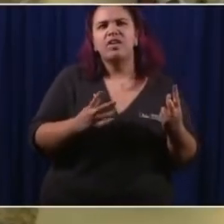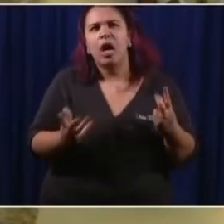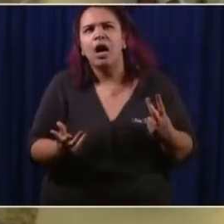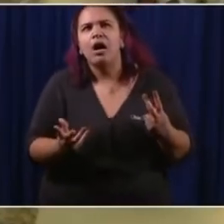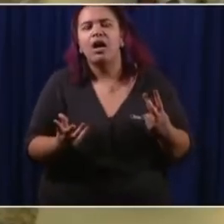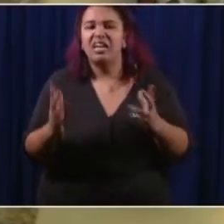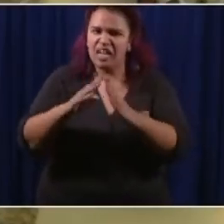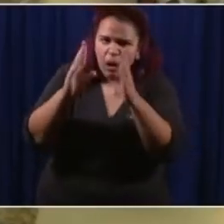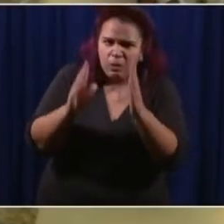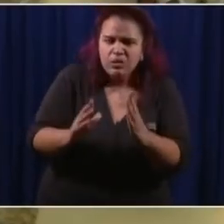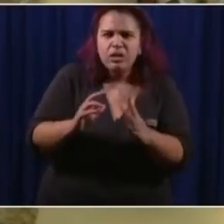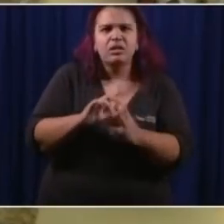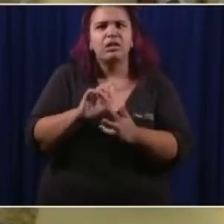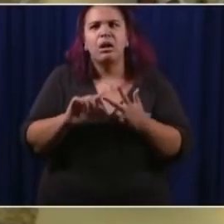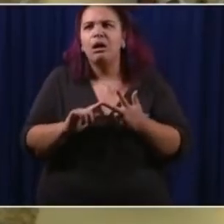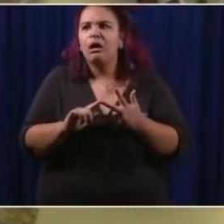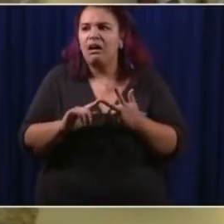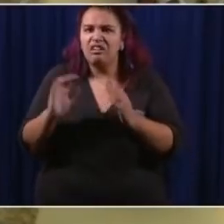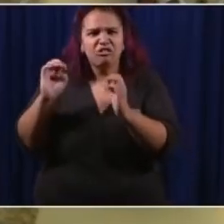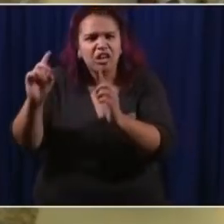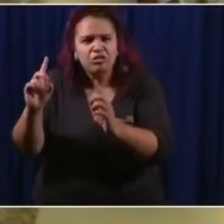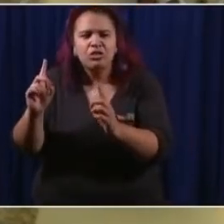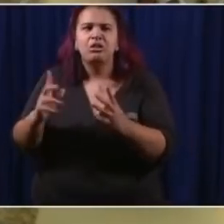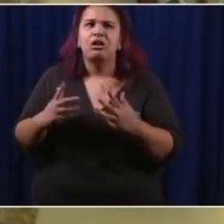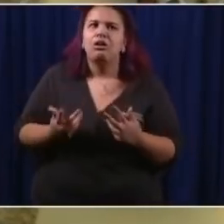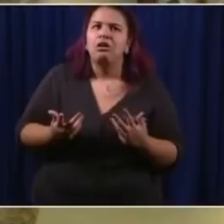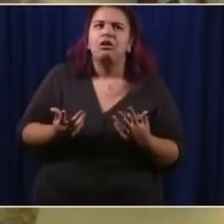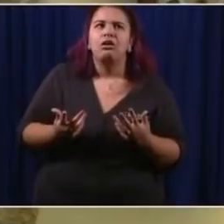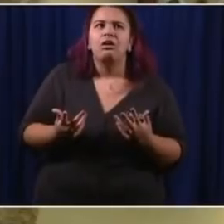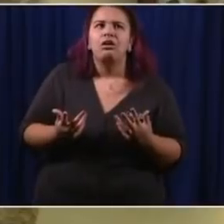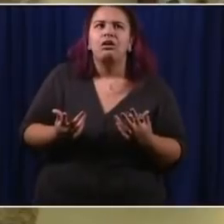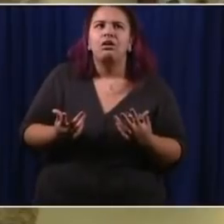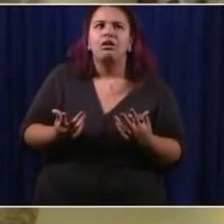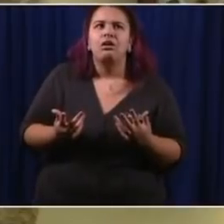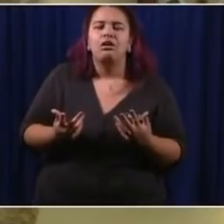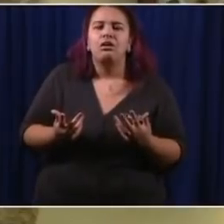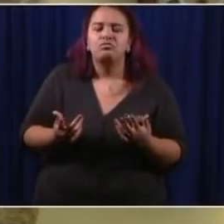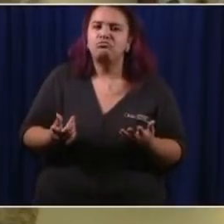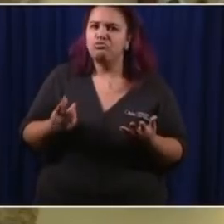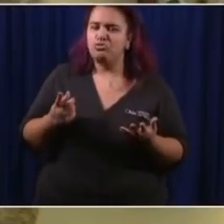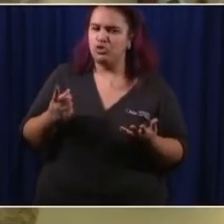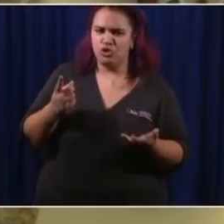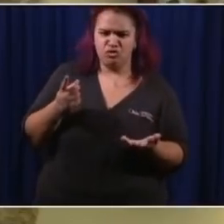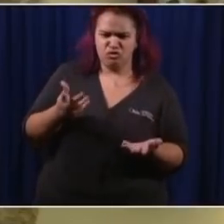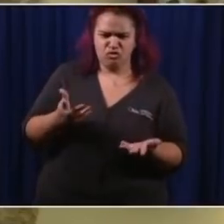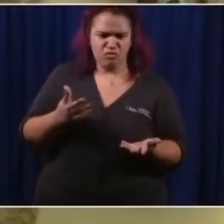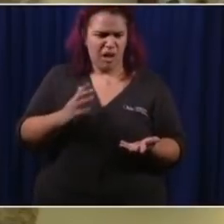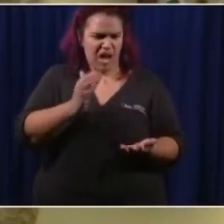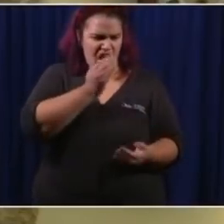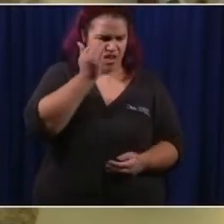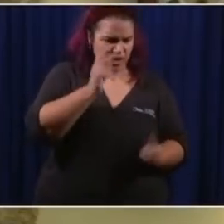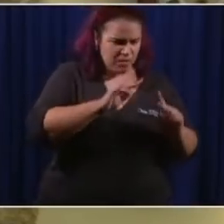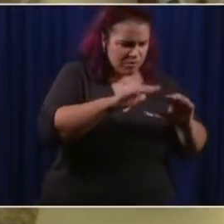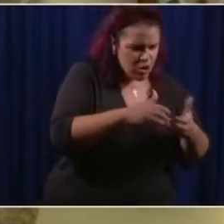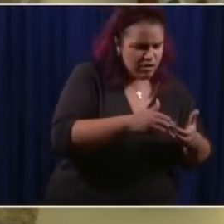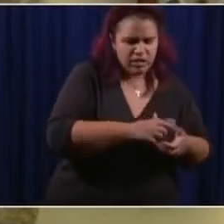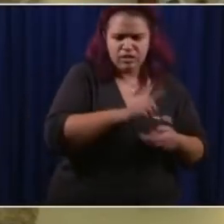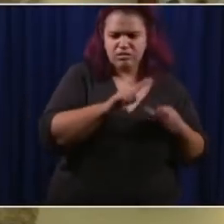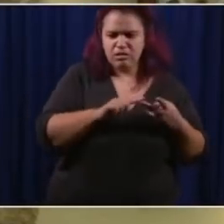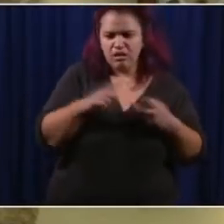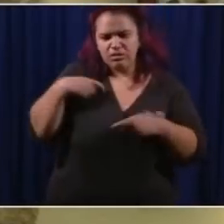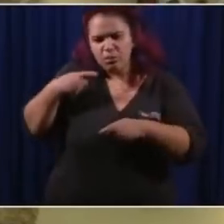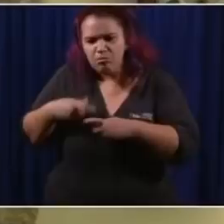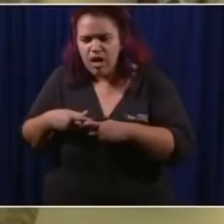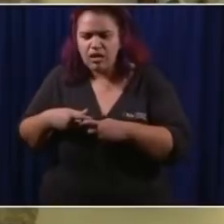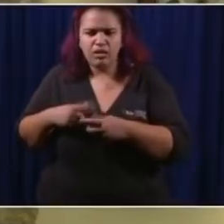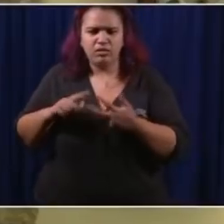have it in housing. We have it in education between African Americans, Hispanic, and the